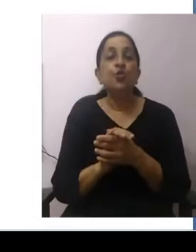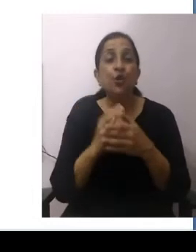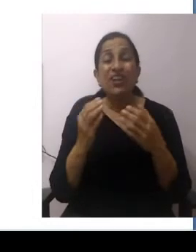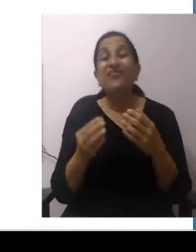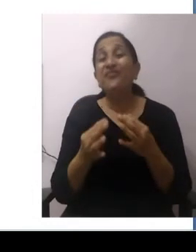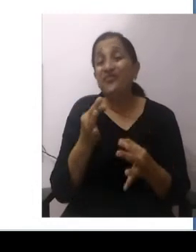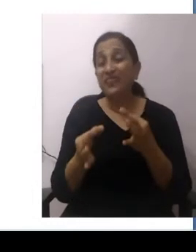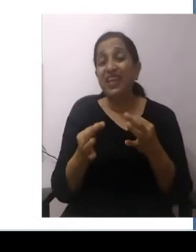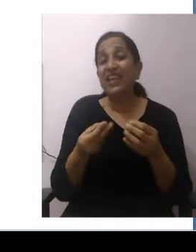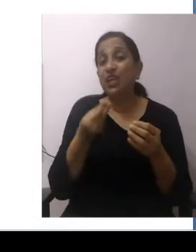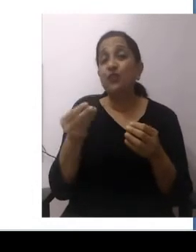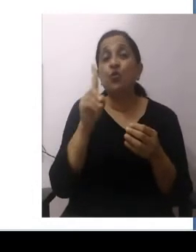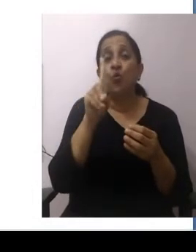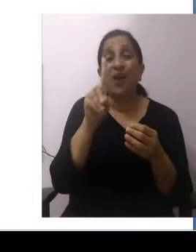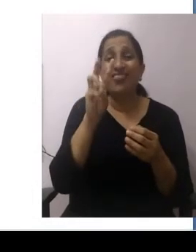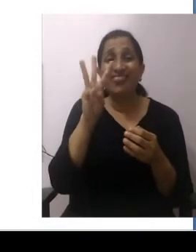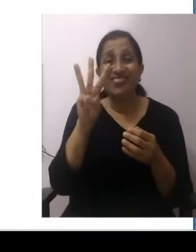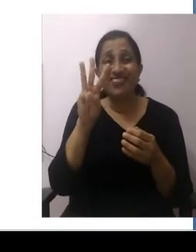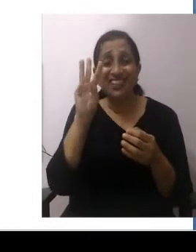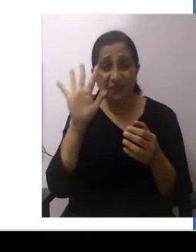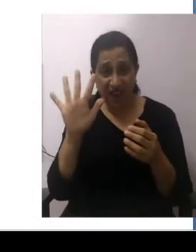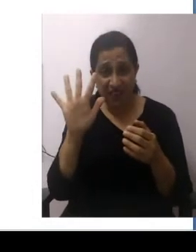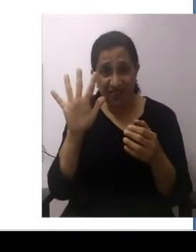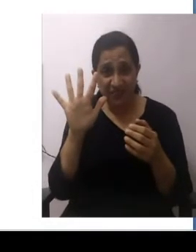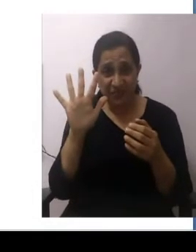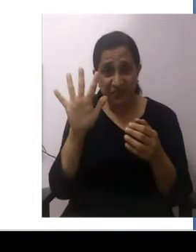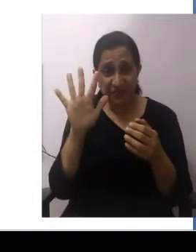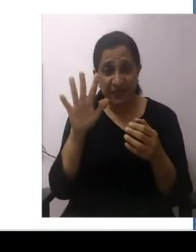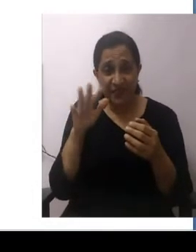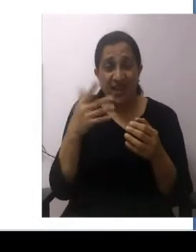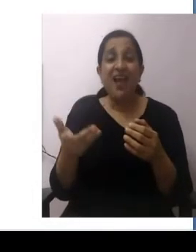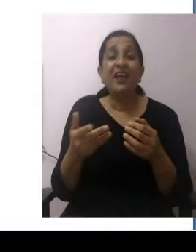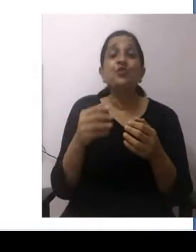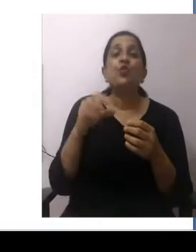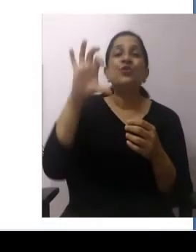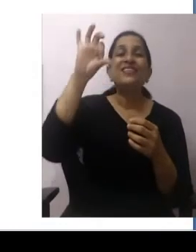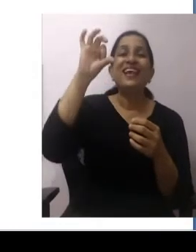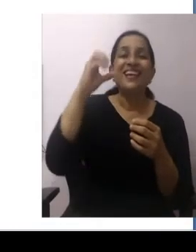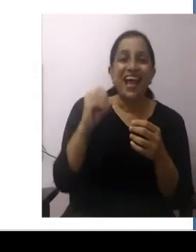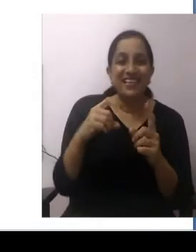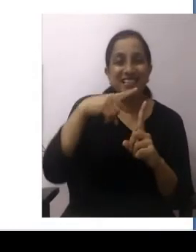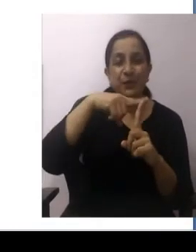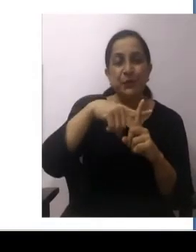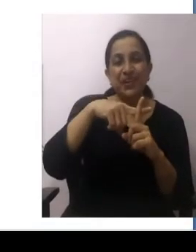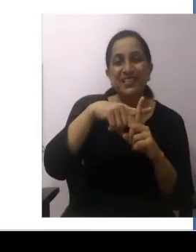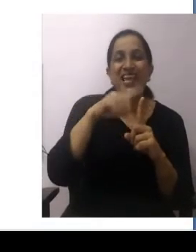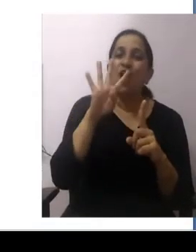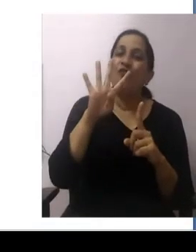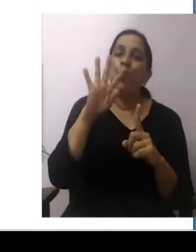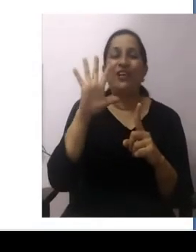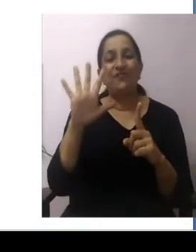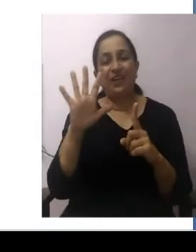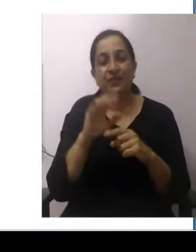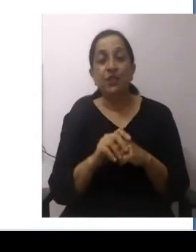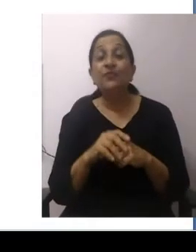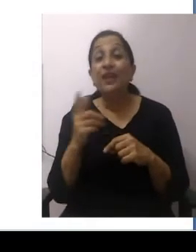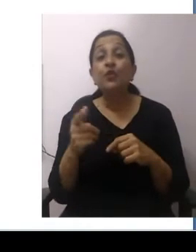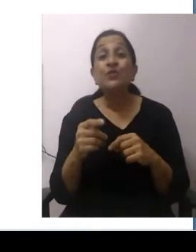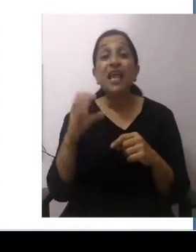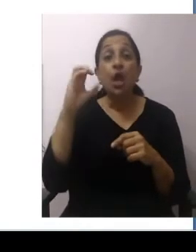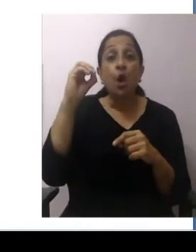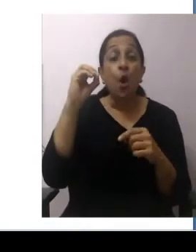be of both will be equal. Okay, so supposing you take cos 45,